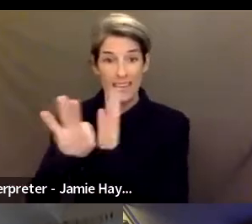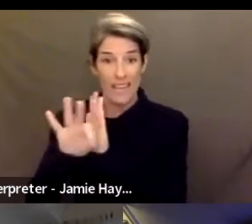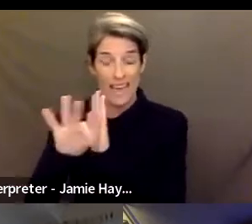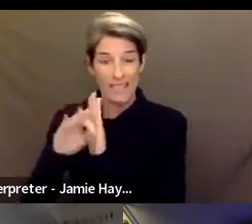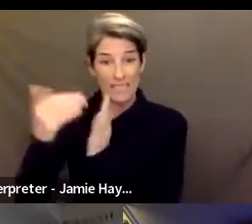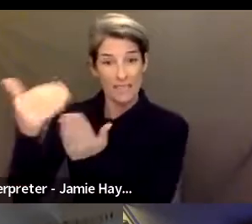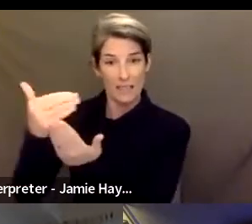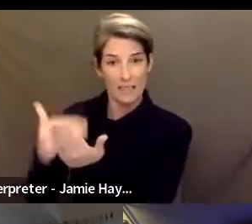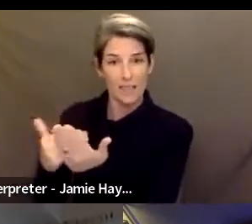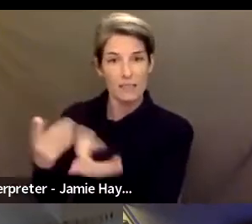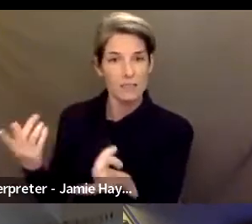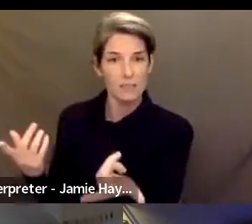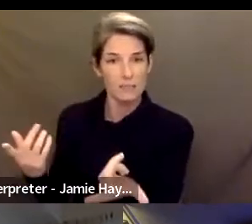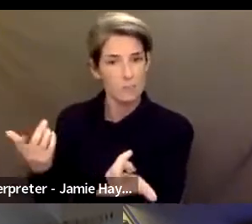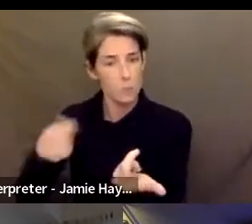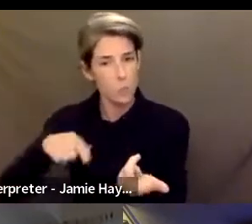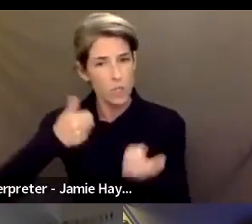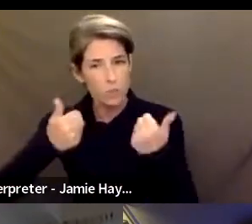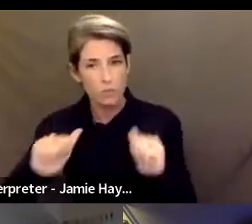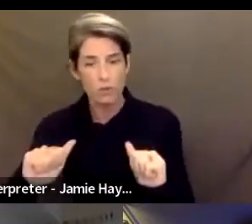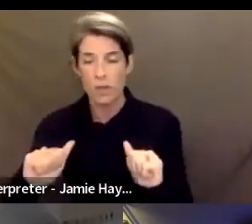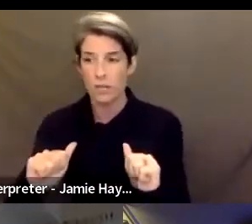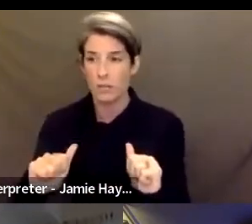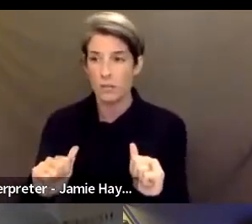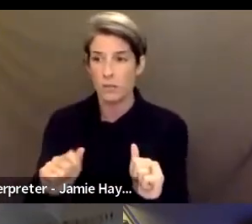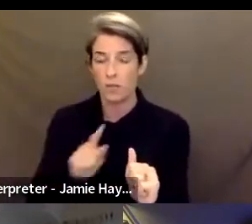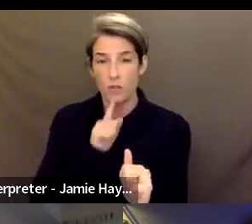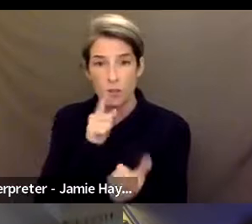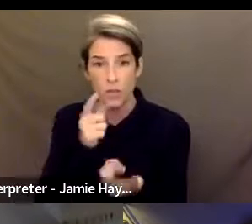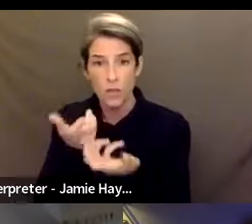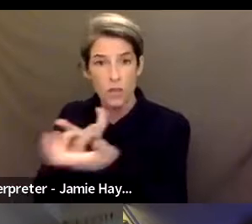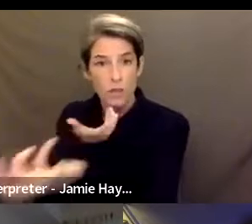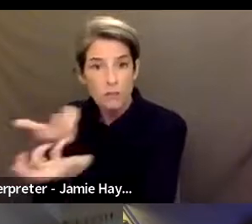the basic ways where we try to stay in touch with the artists.